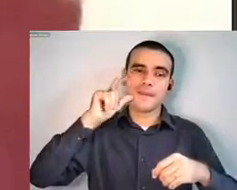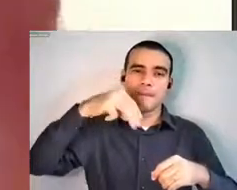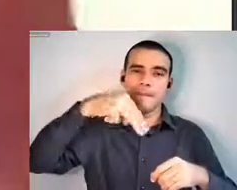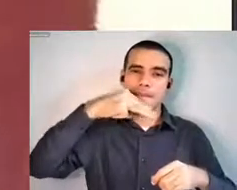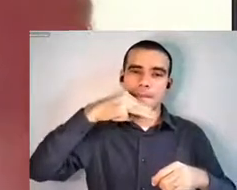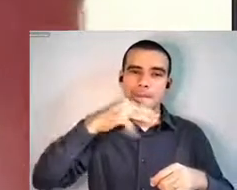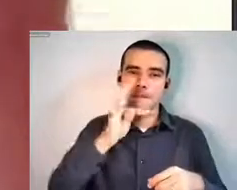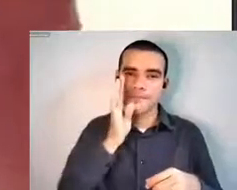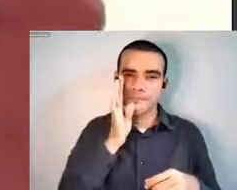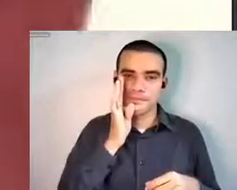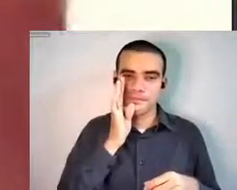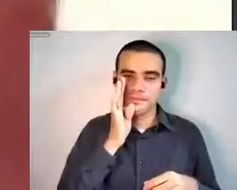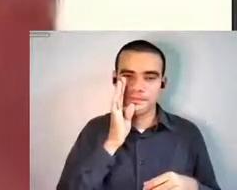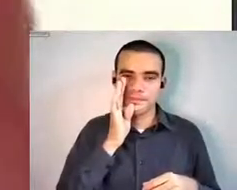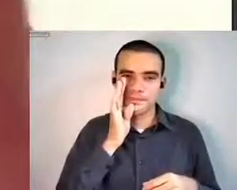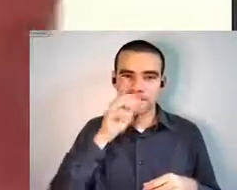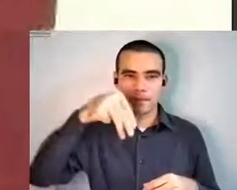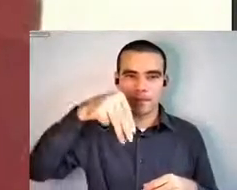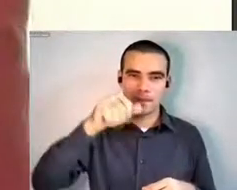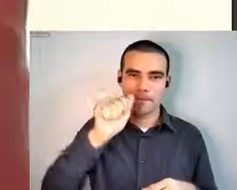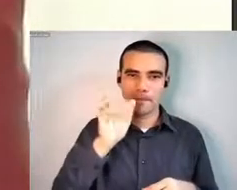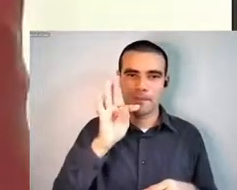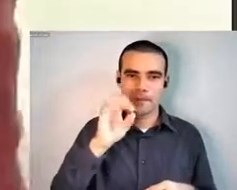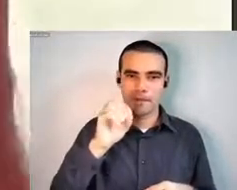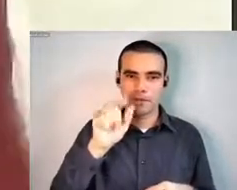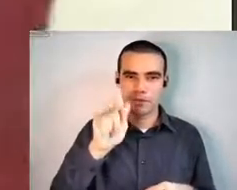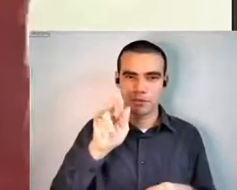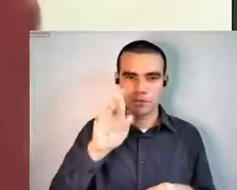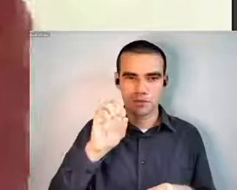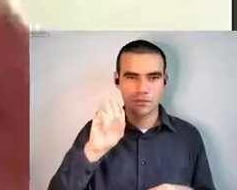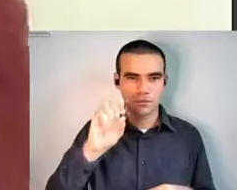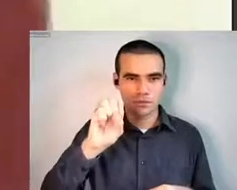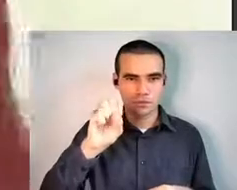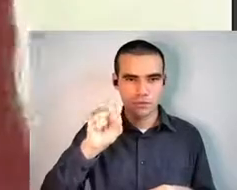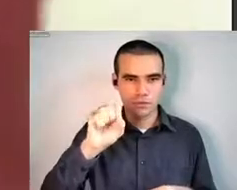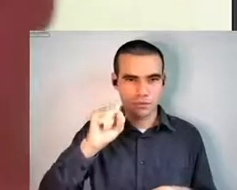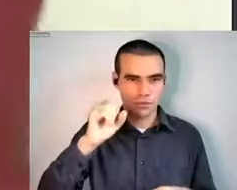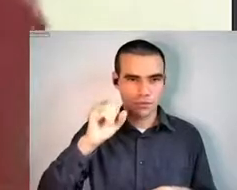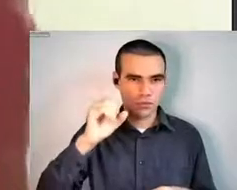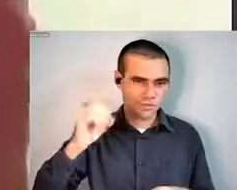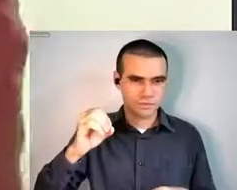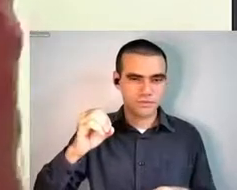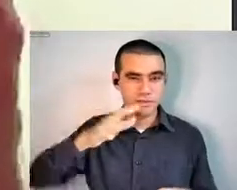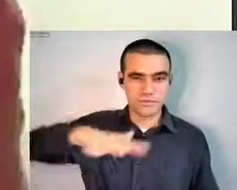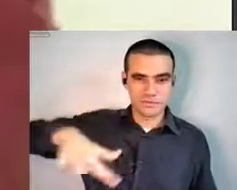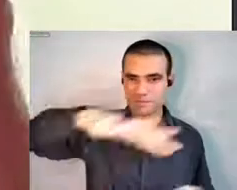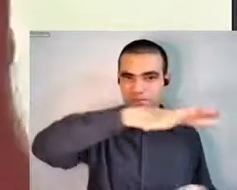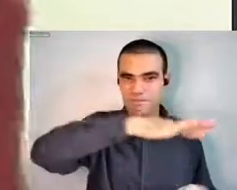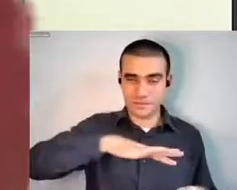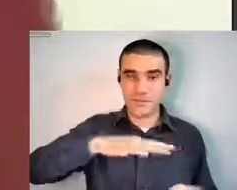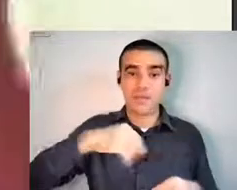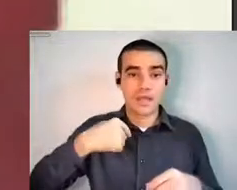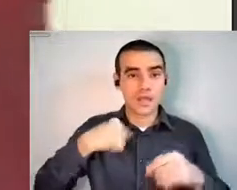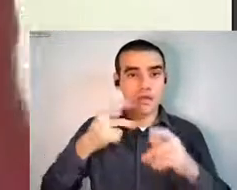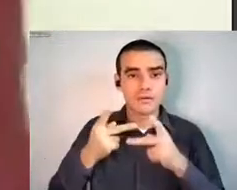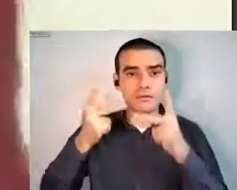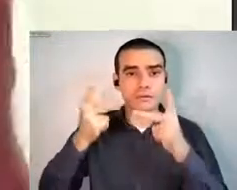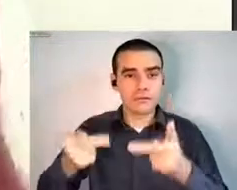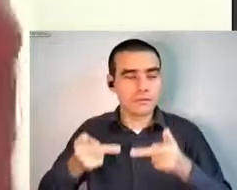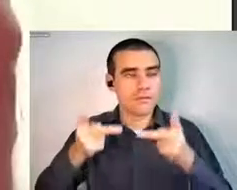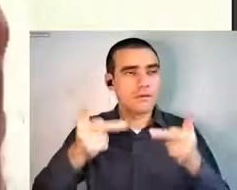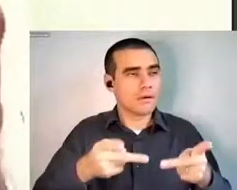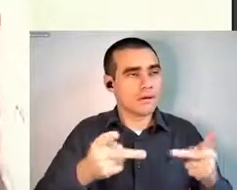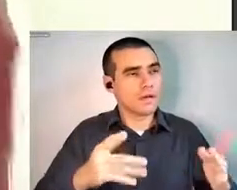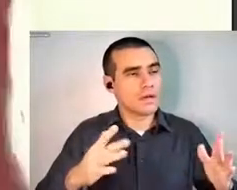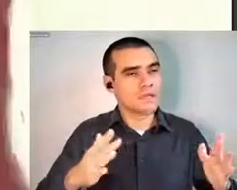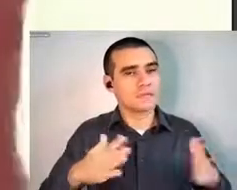Grosso. What's happening in the regional dynamics of these two places that I've been in the last 48